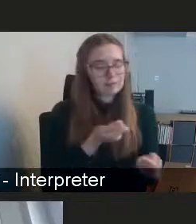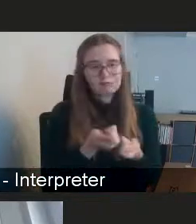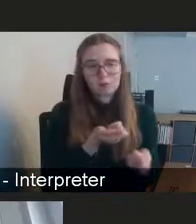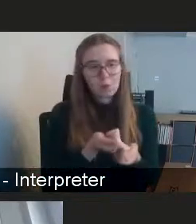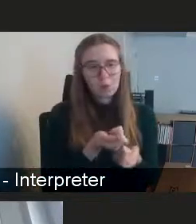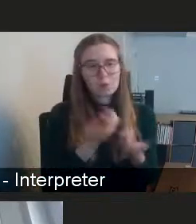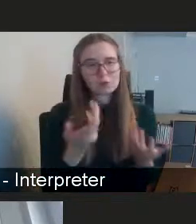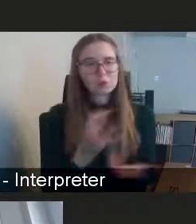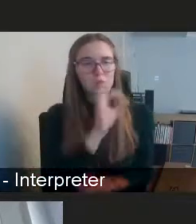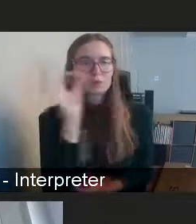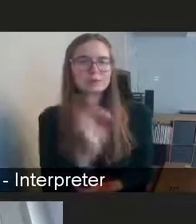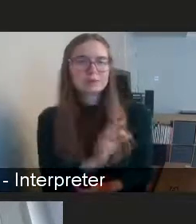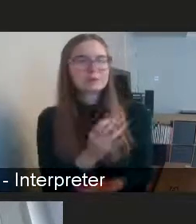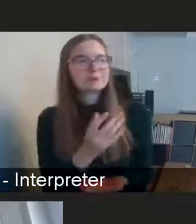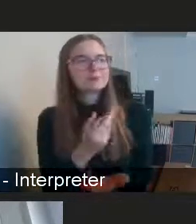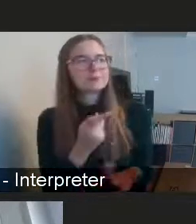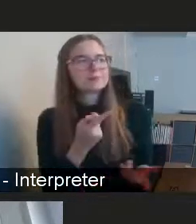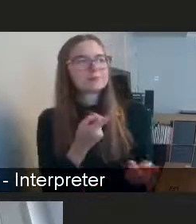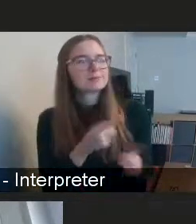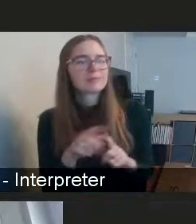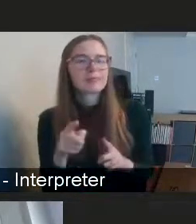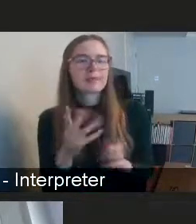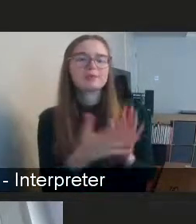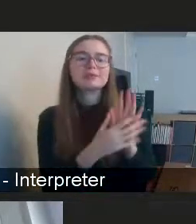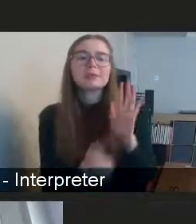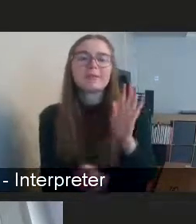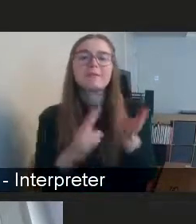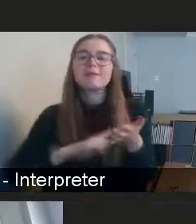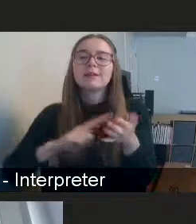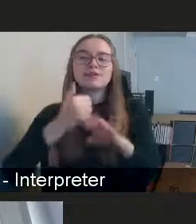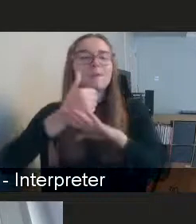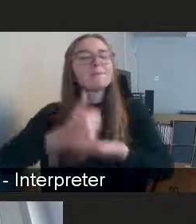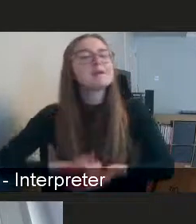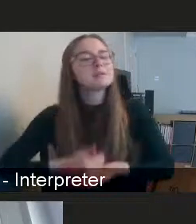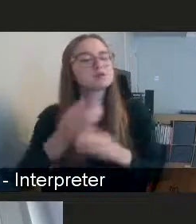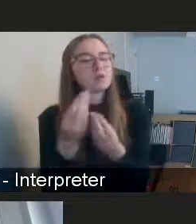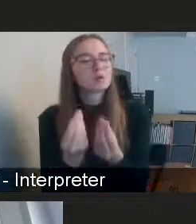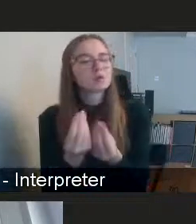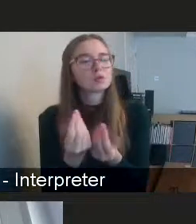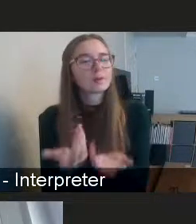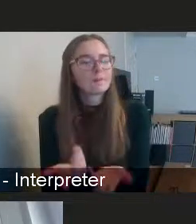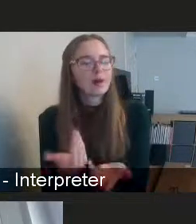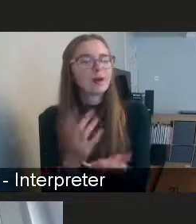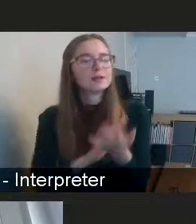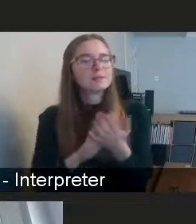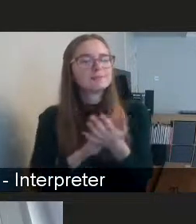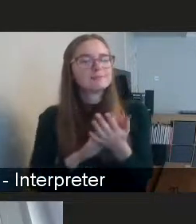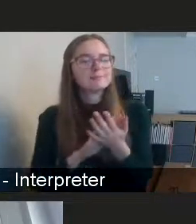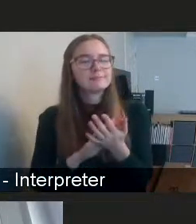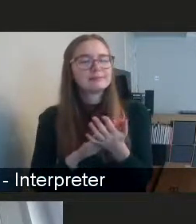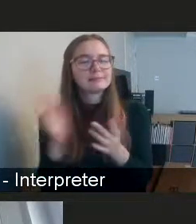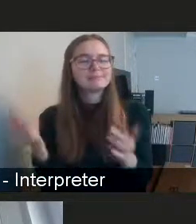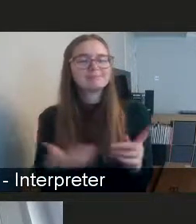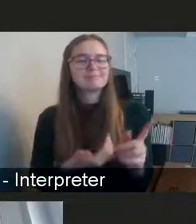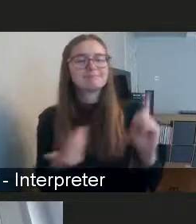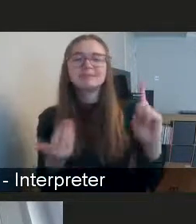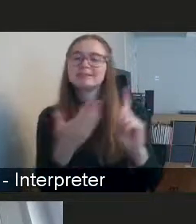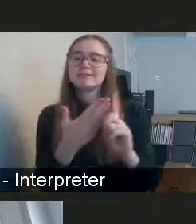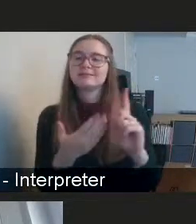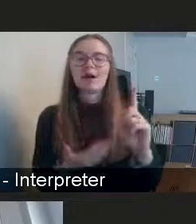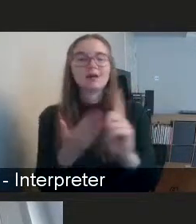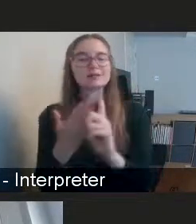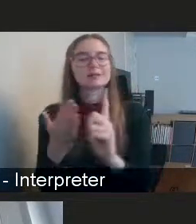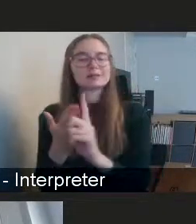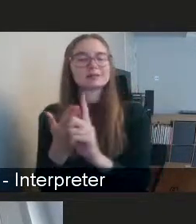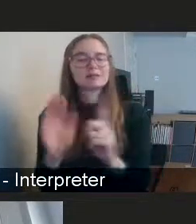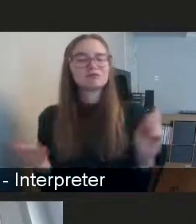of, as Jim was taking an example of nature-based solutions, but it is basically, it sets our target. So we are targeting